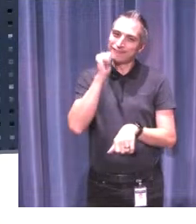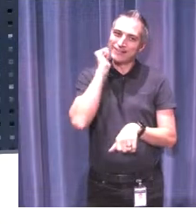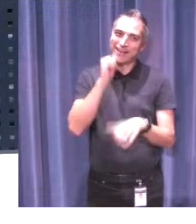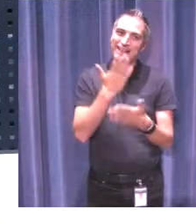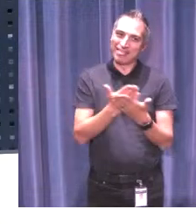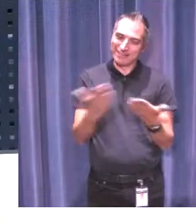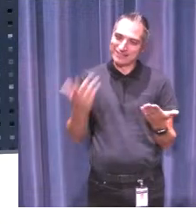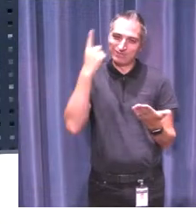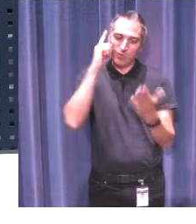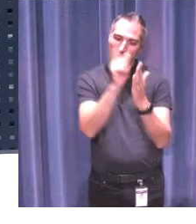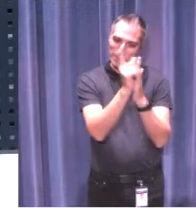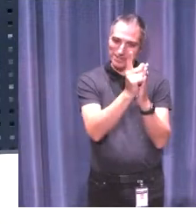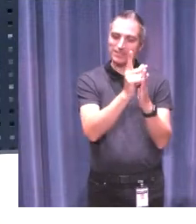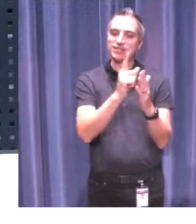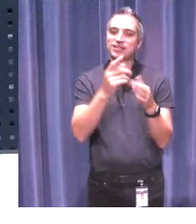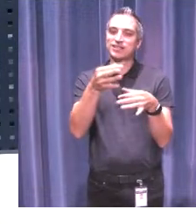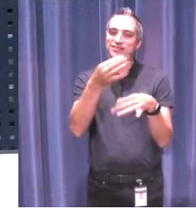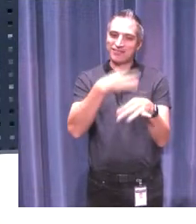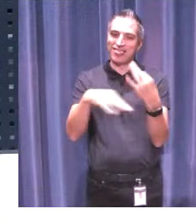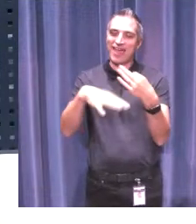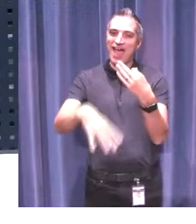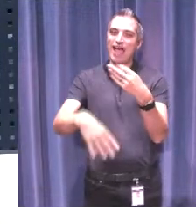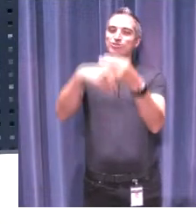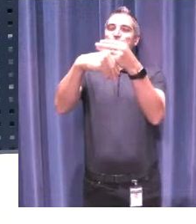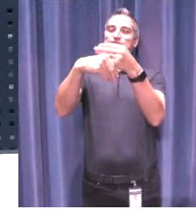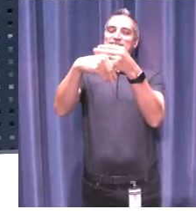to the extra credit